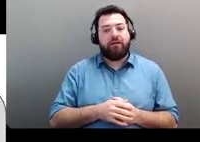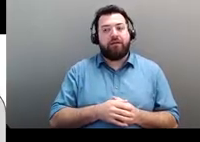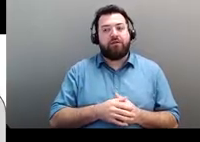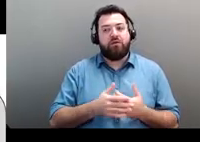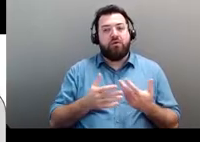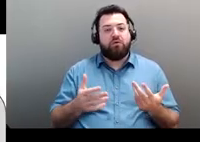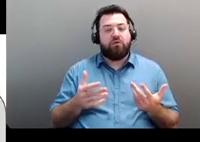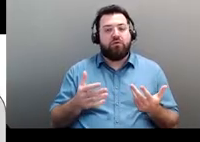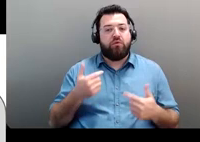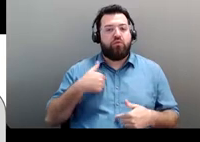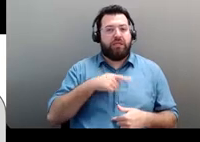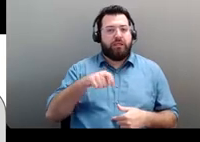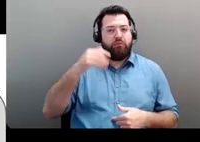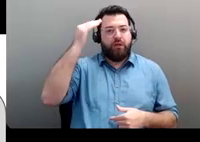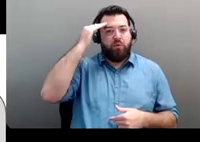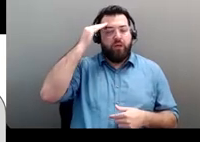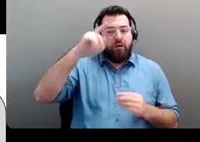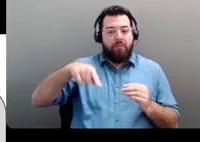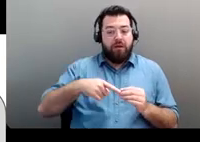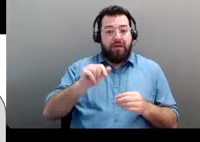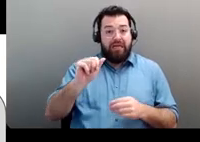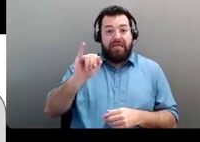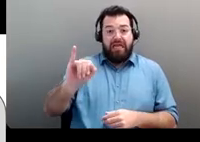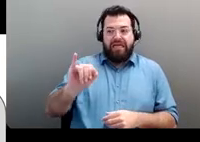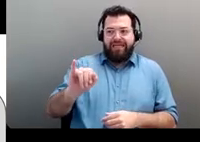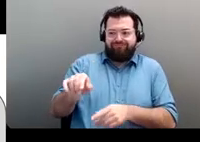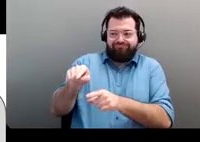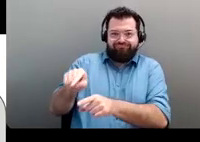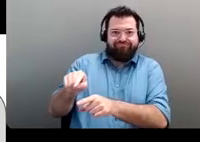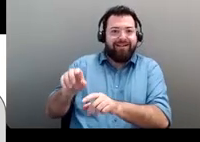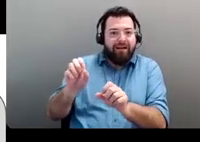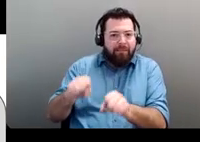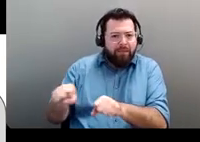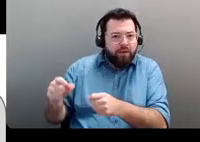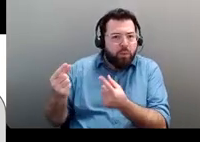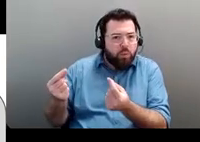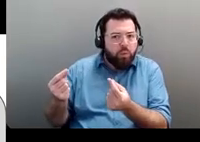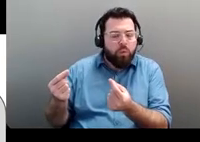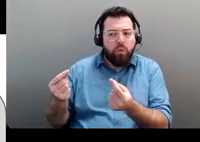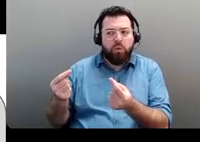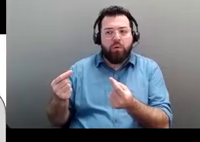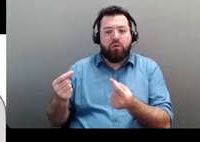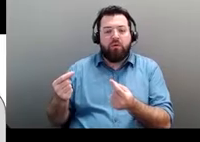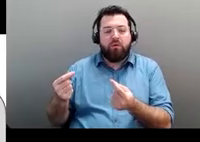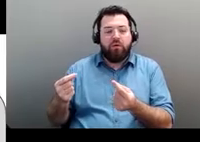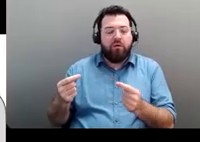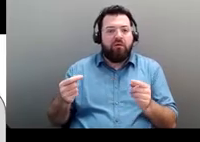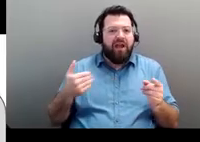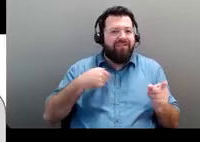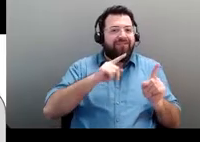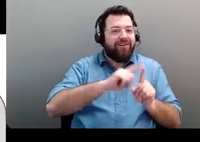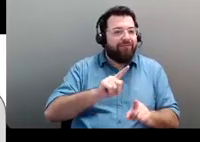different capabilities that AI has, and the different capabilities that different AI models have. And